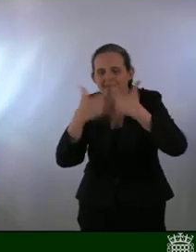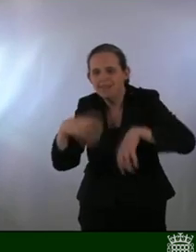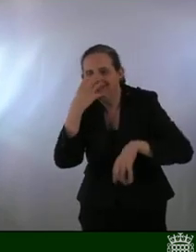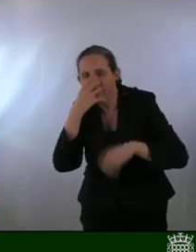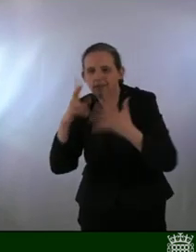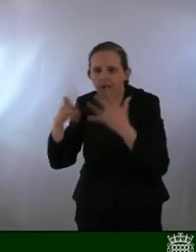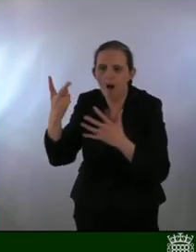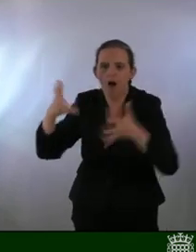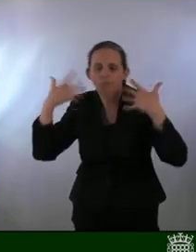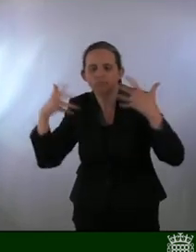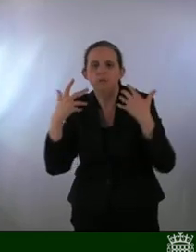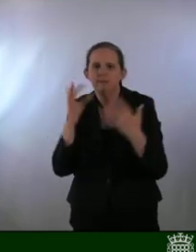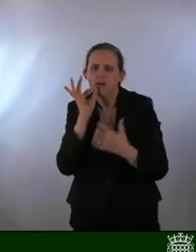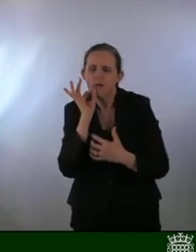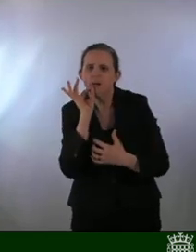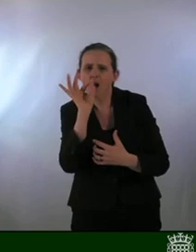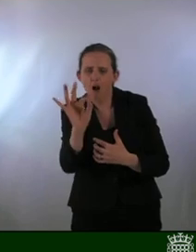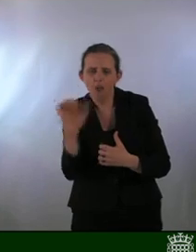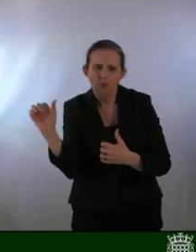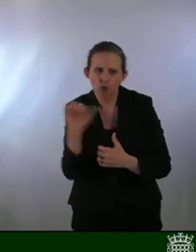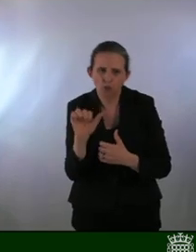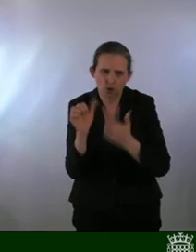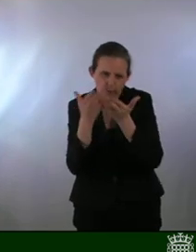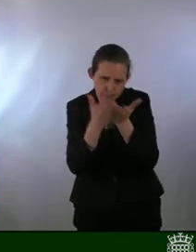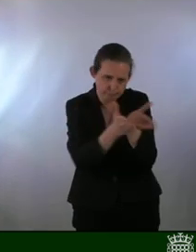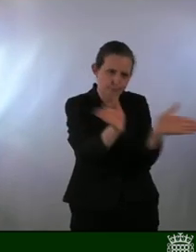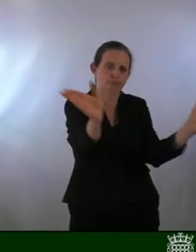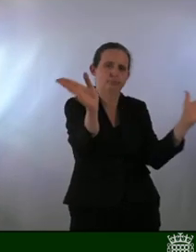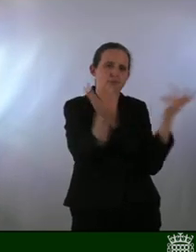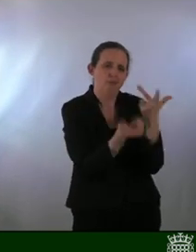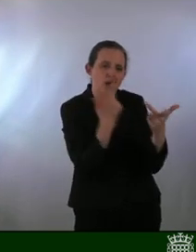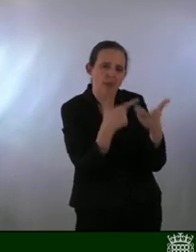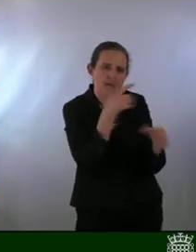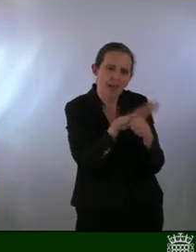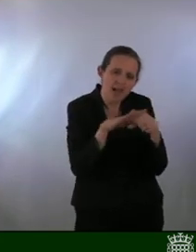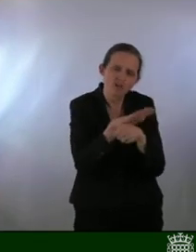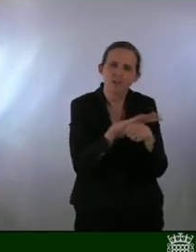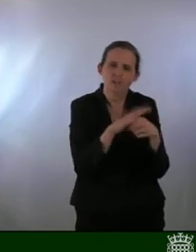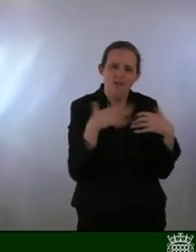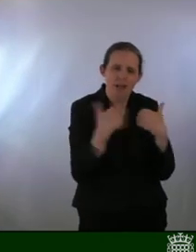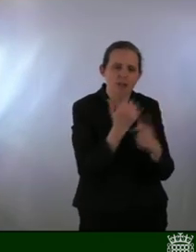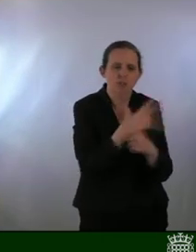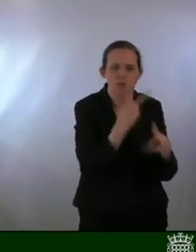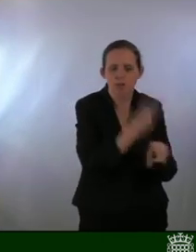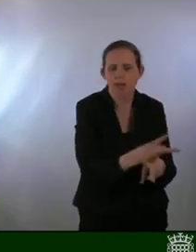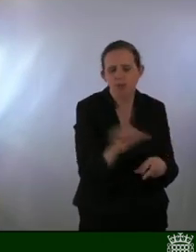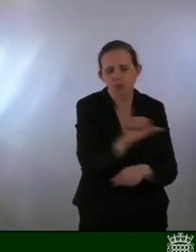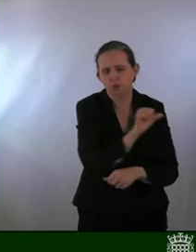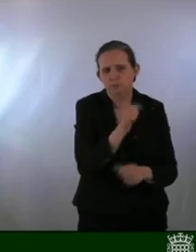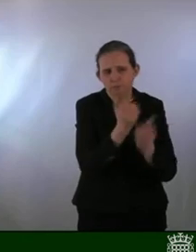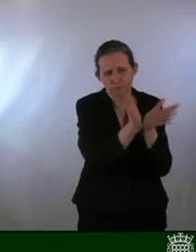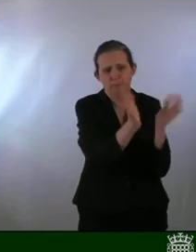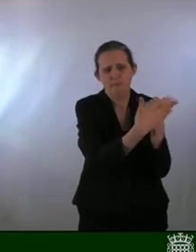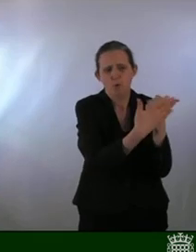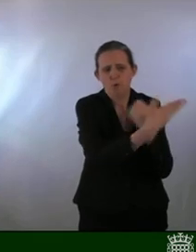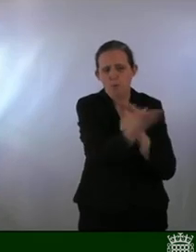much further into other hard-pressed categories across our health system and our social care system? Yes, it's